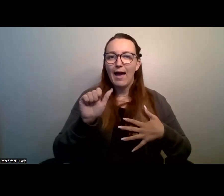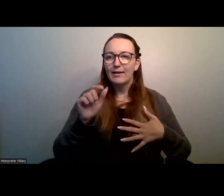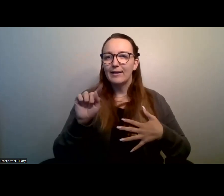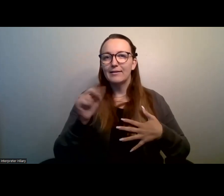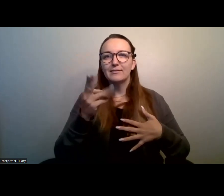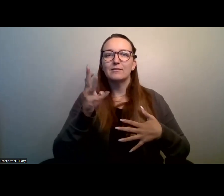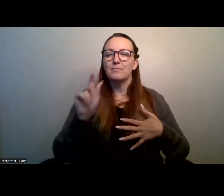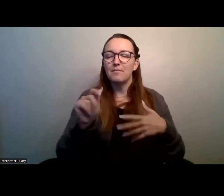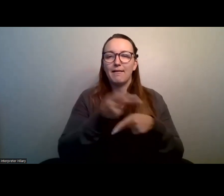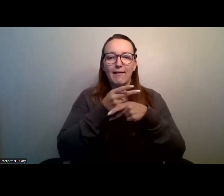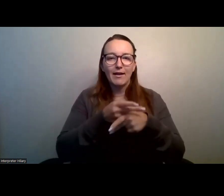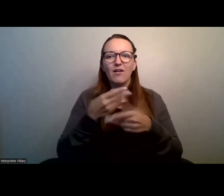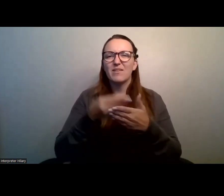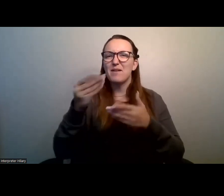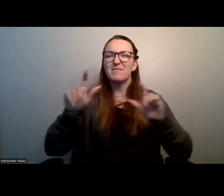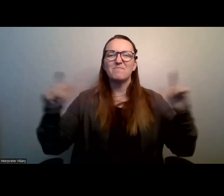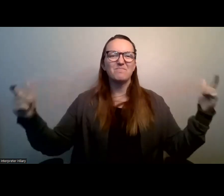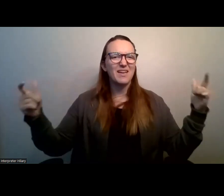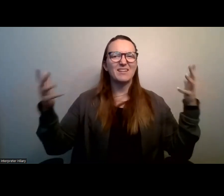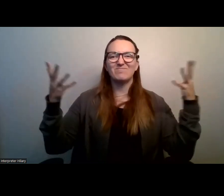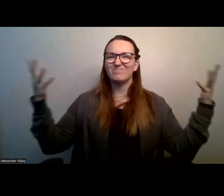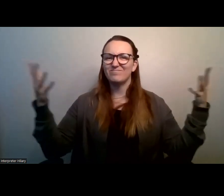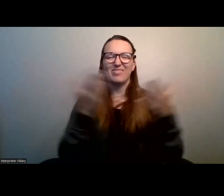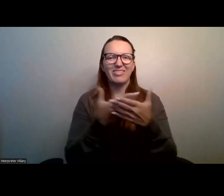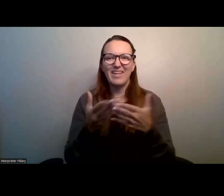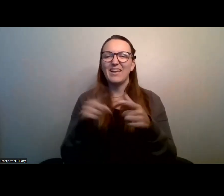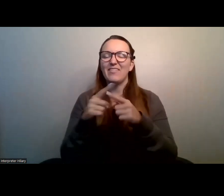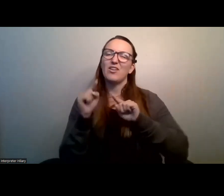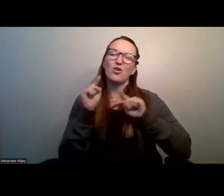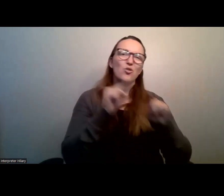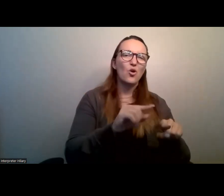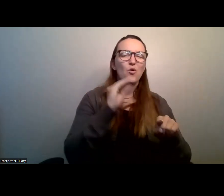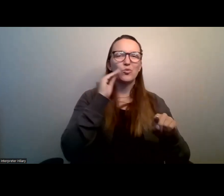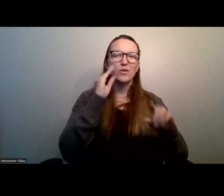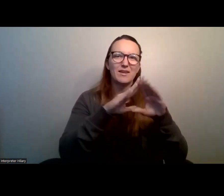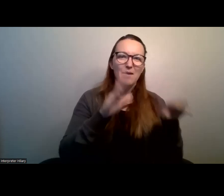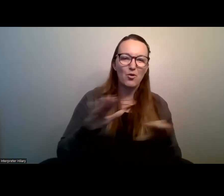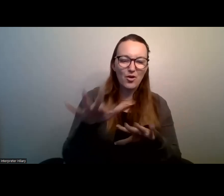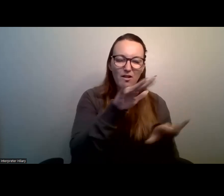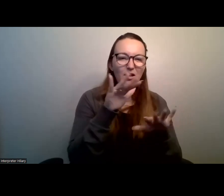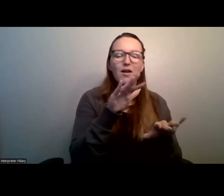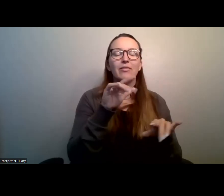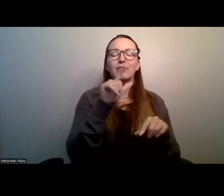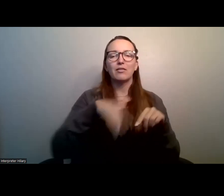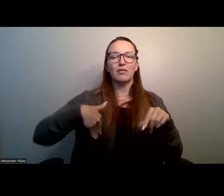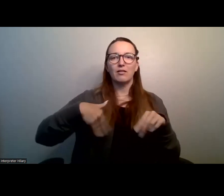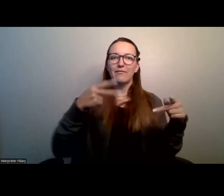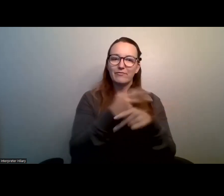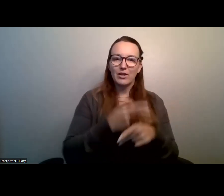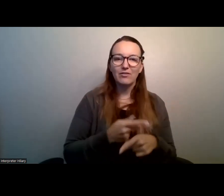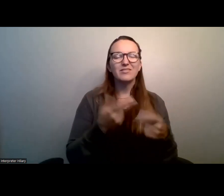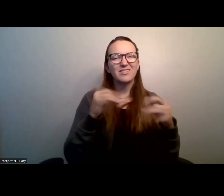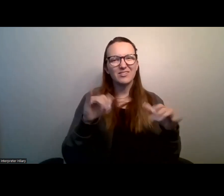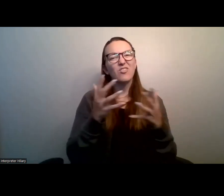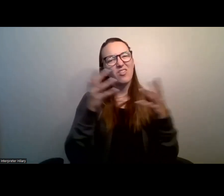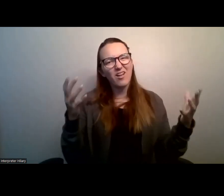giant $250,000 unit and they go to a neighborhood. But what they haven't figured out is that there is already a lot of asthma